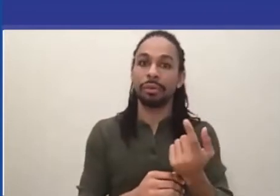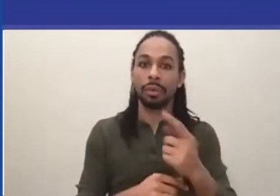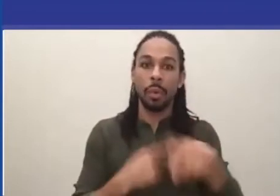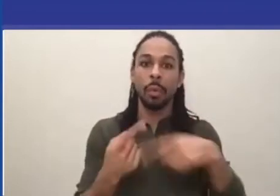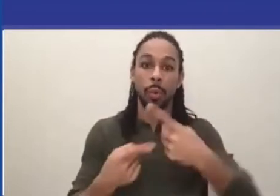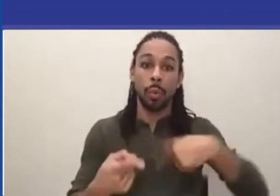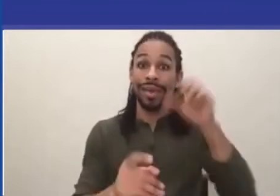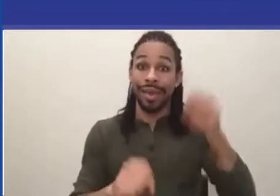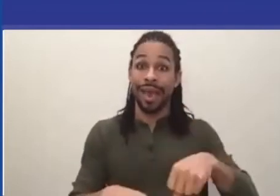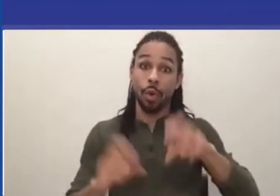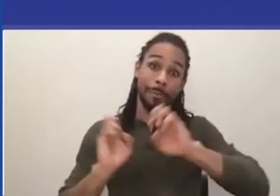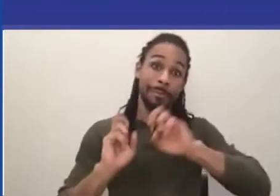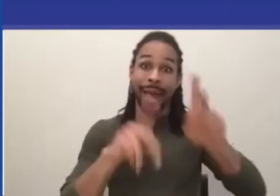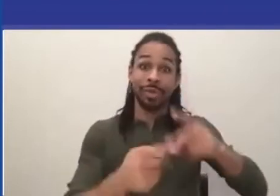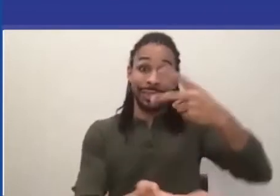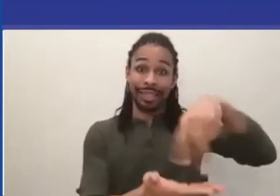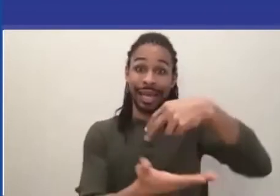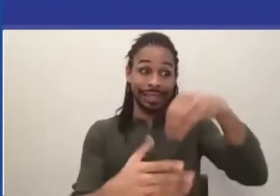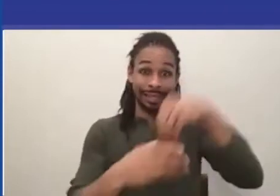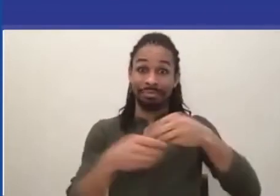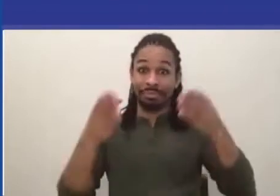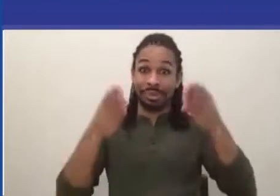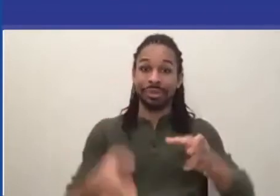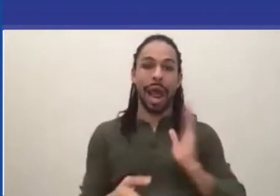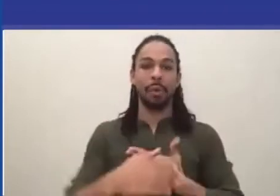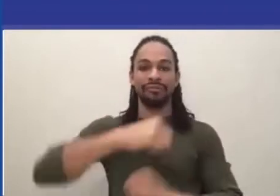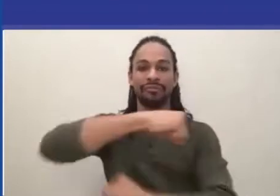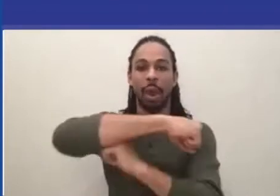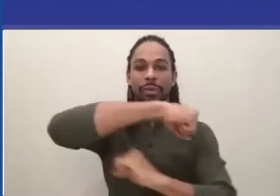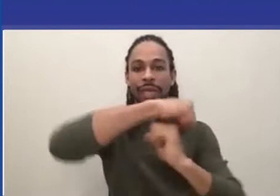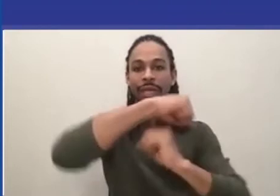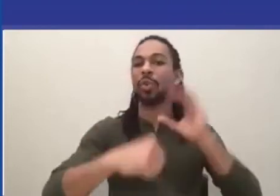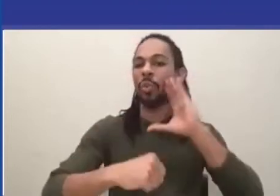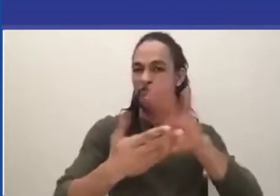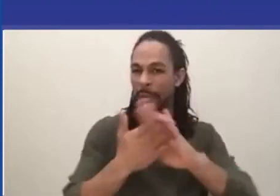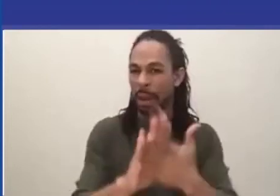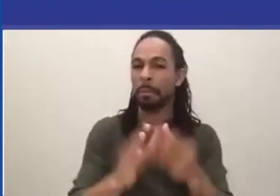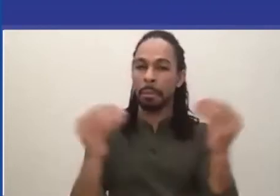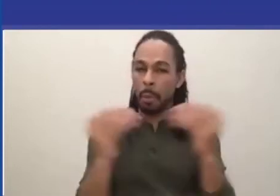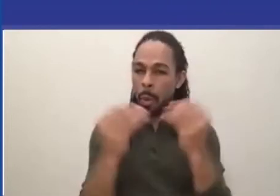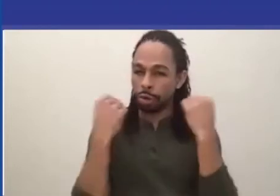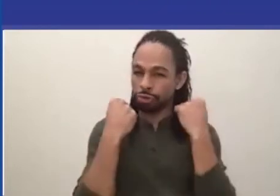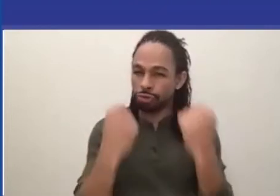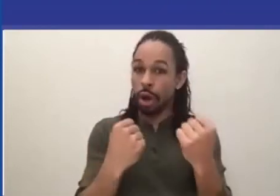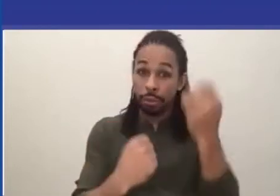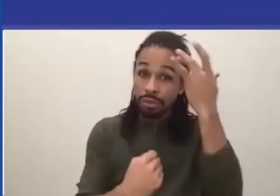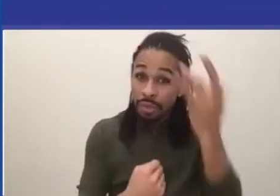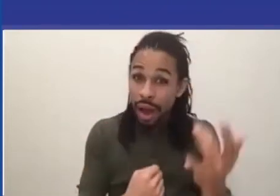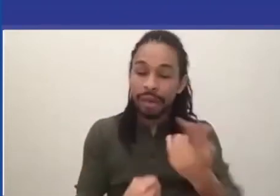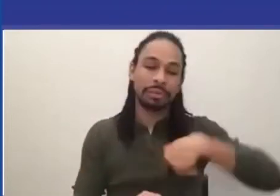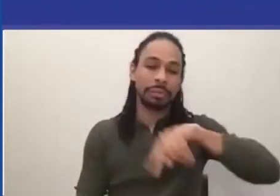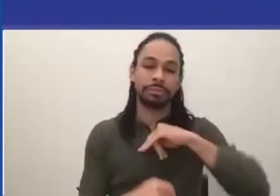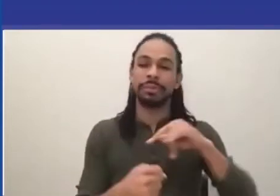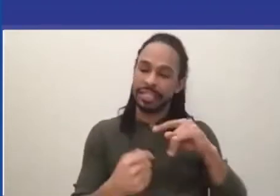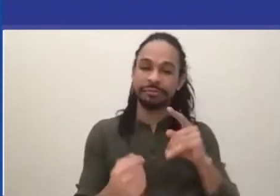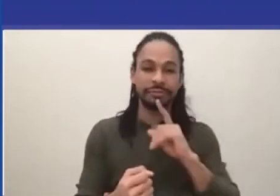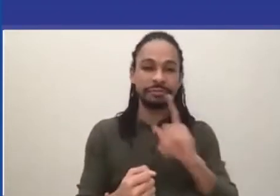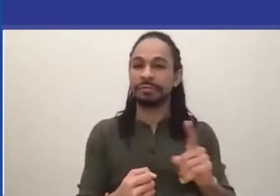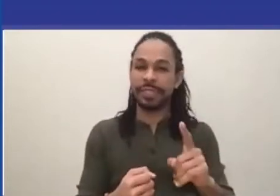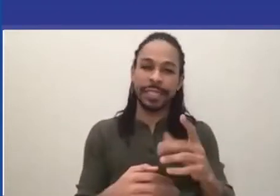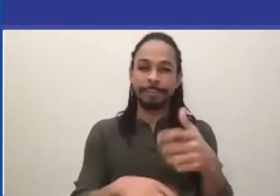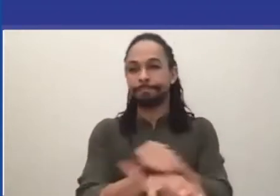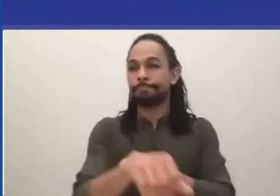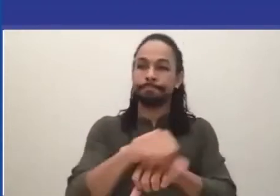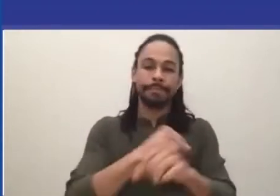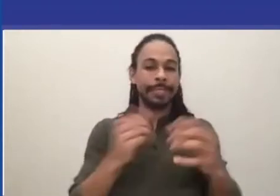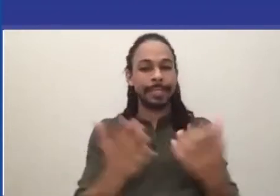our foundation will actually be a little bit stronger, because we've taken that time to really to go deep. I also